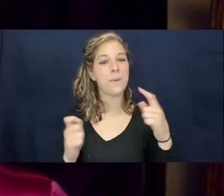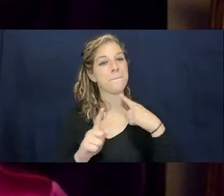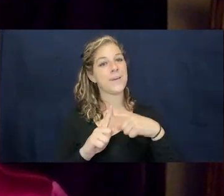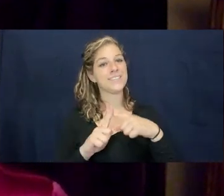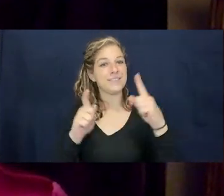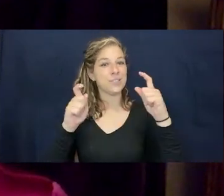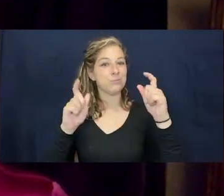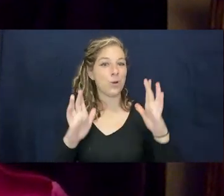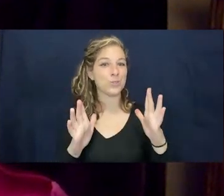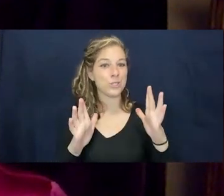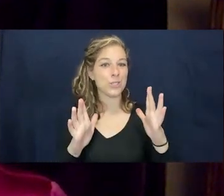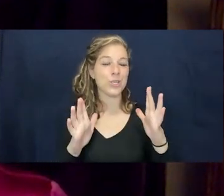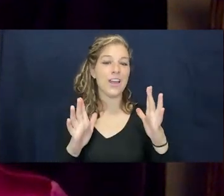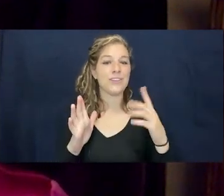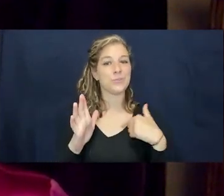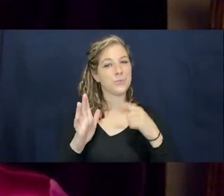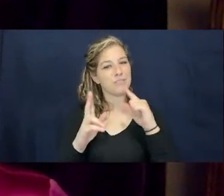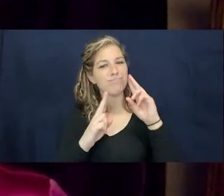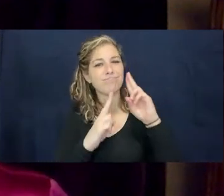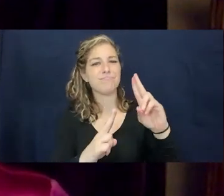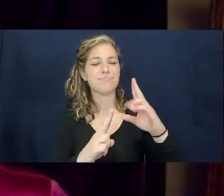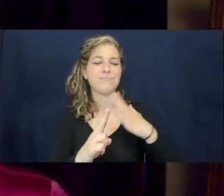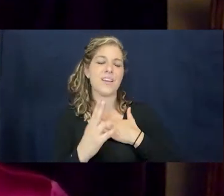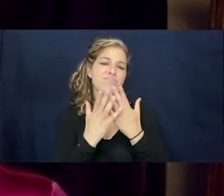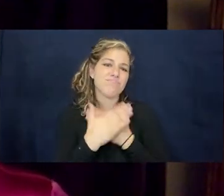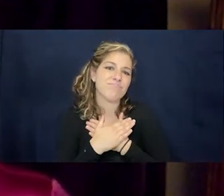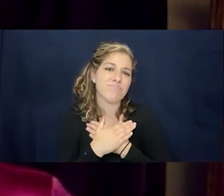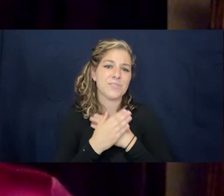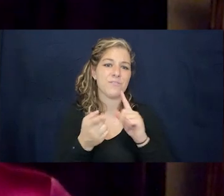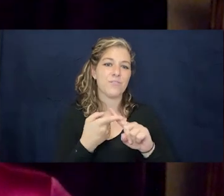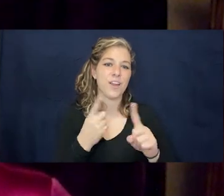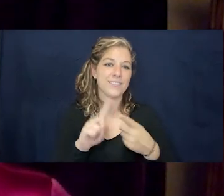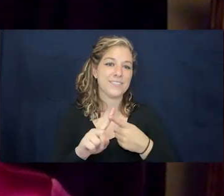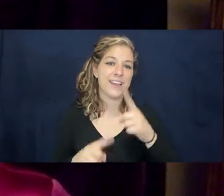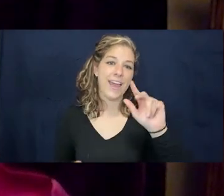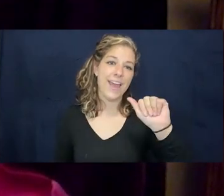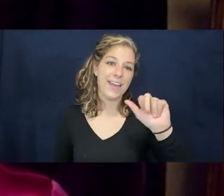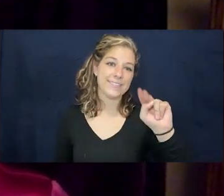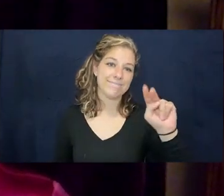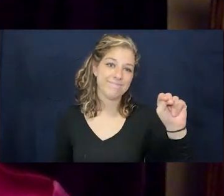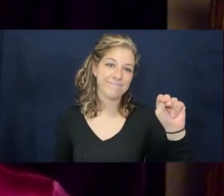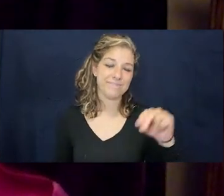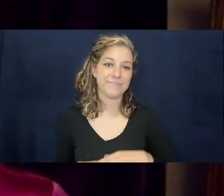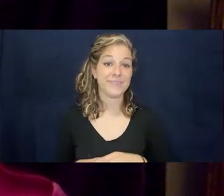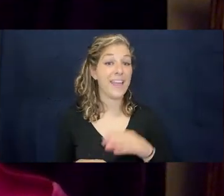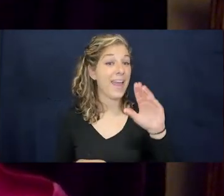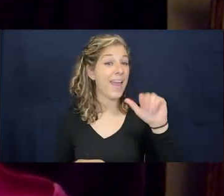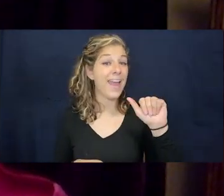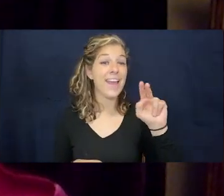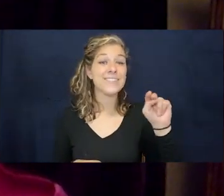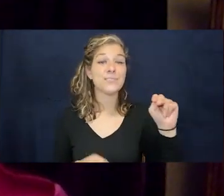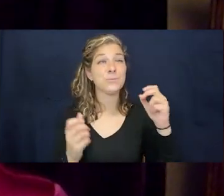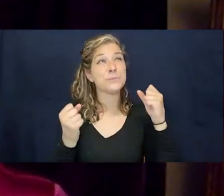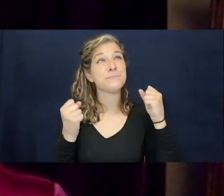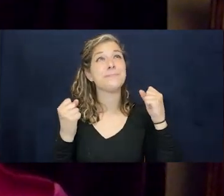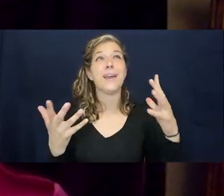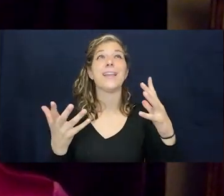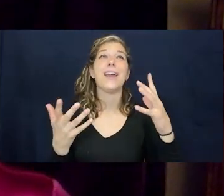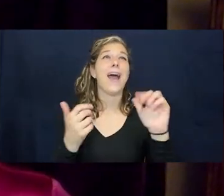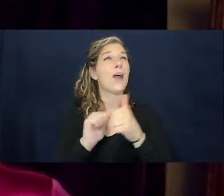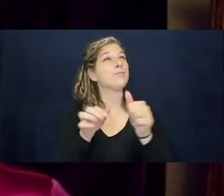happy to be part of this celebration of positive exposure and to honor my dear, wonderful friend, Anne